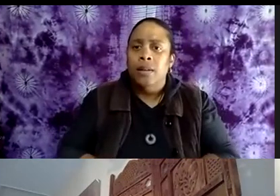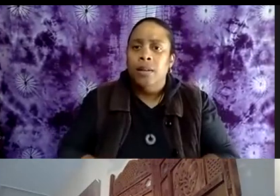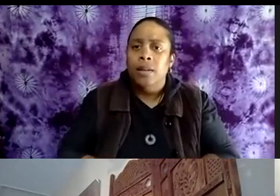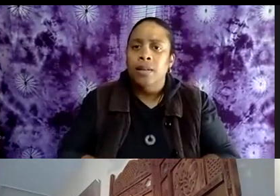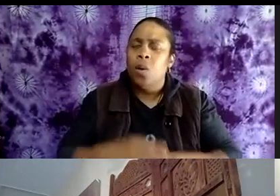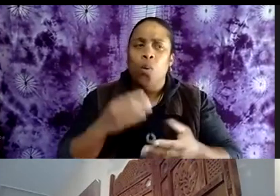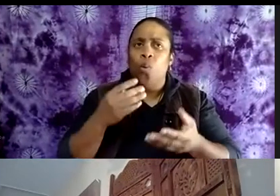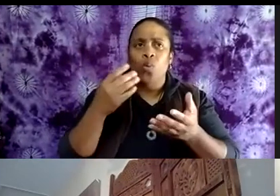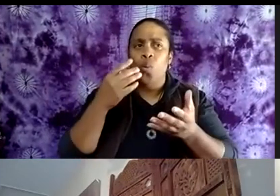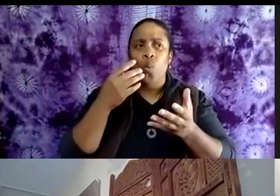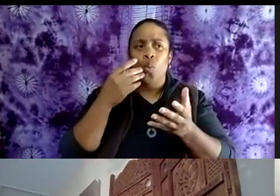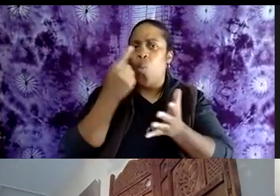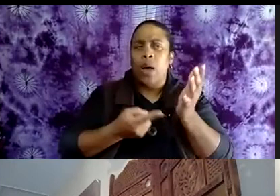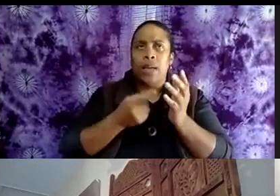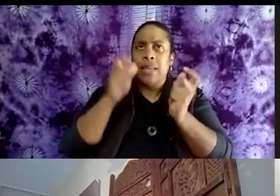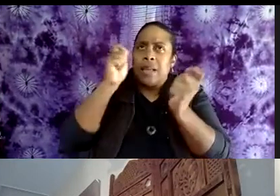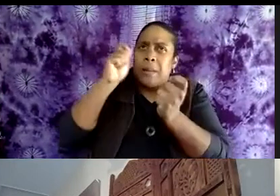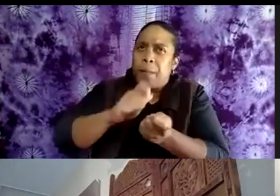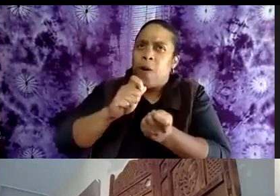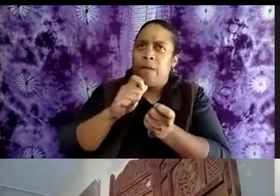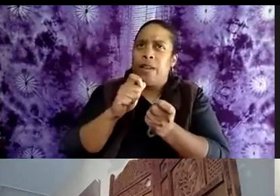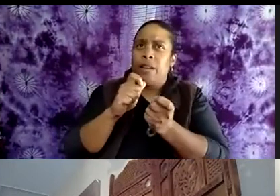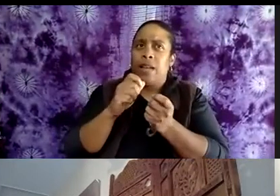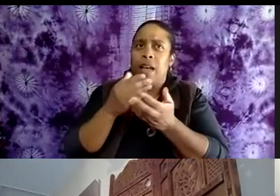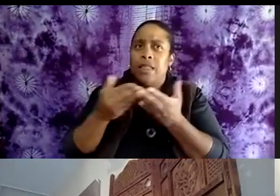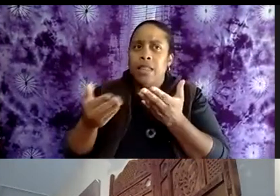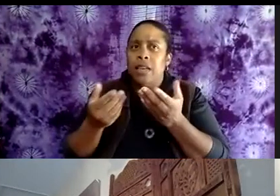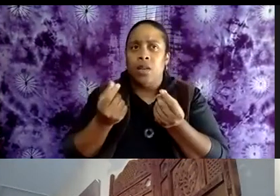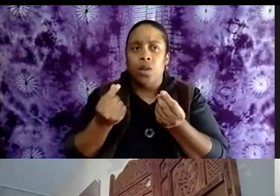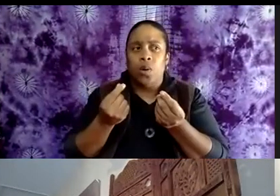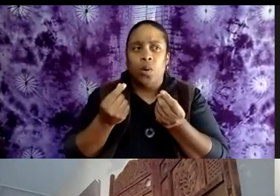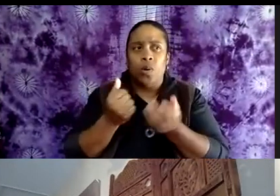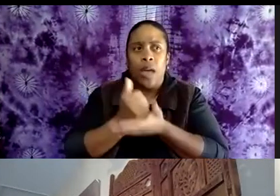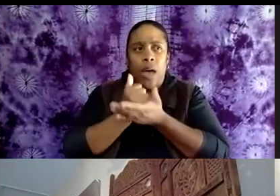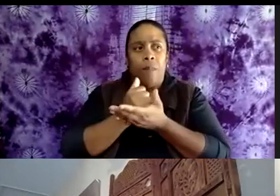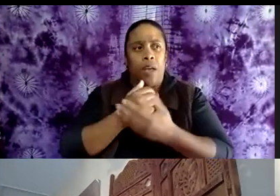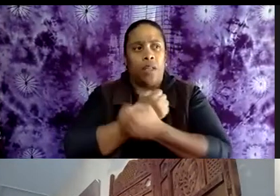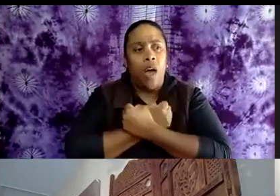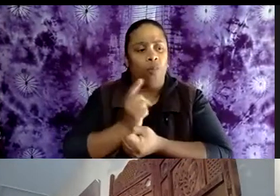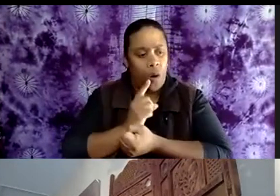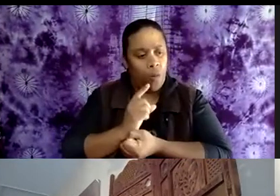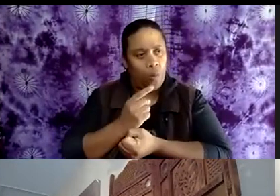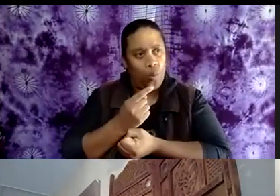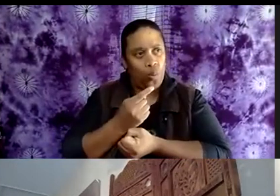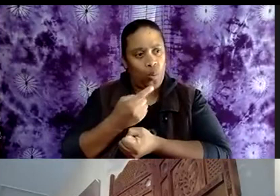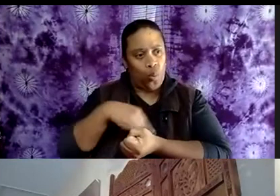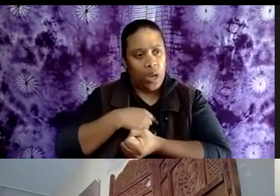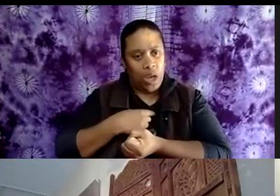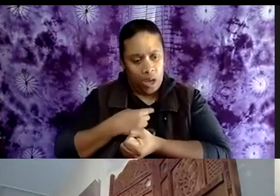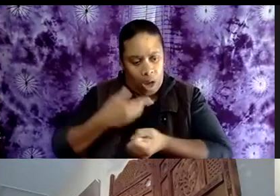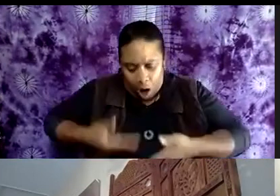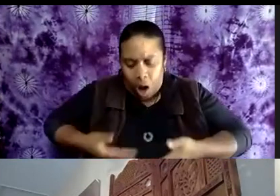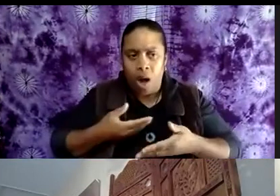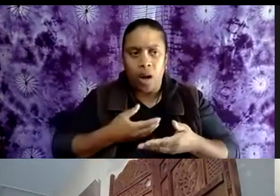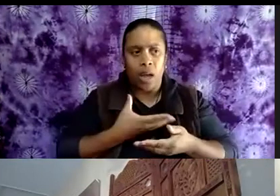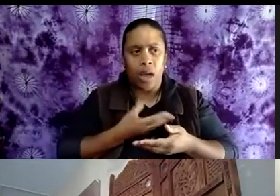size that helps us open and shift and love where we are as well as where we want to go. Yeah. Oh, so